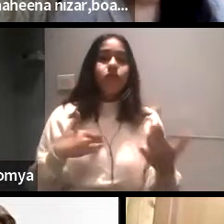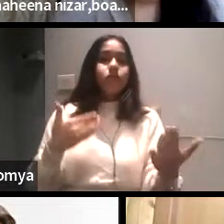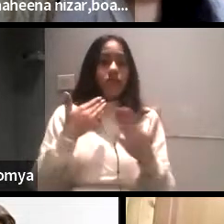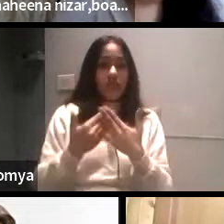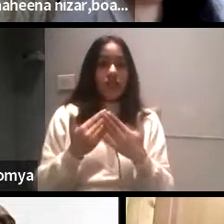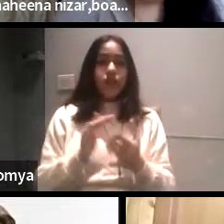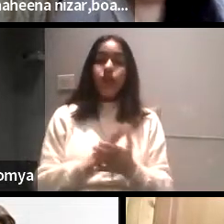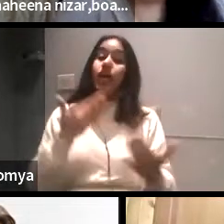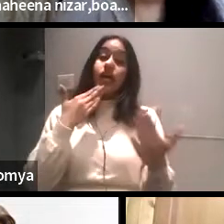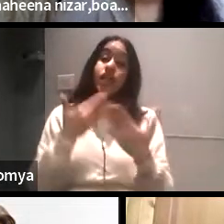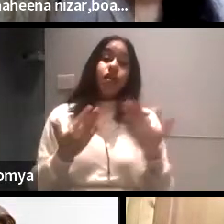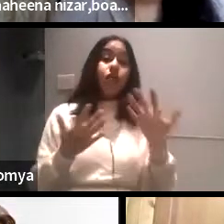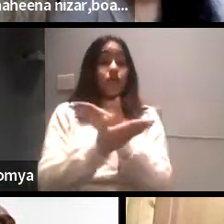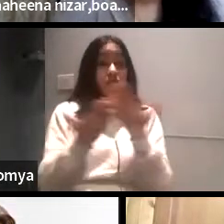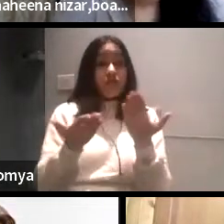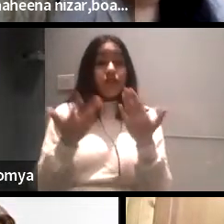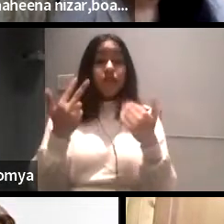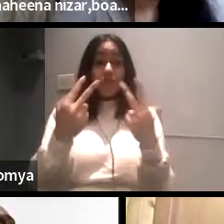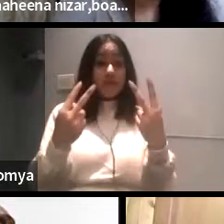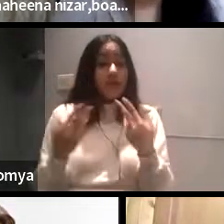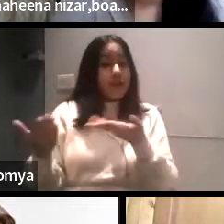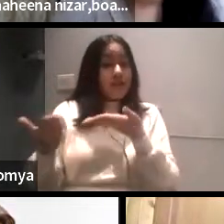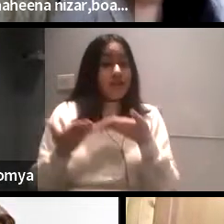you. Thank you for inviting me.